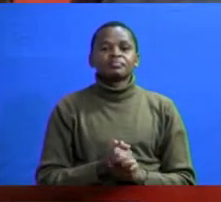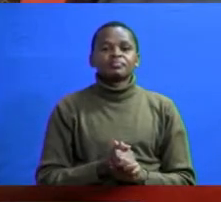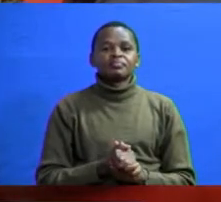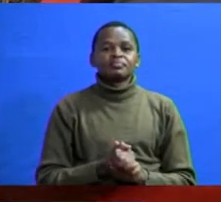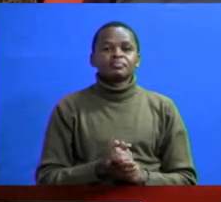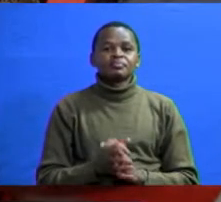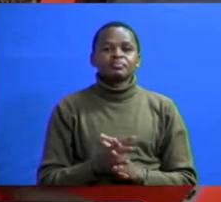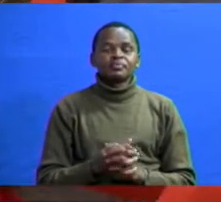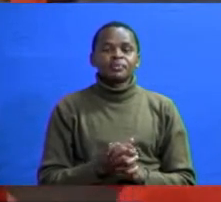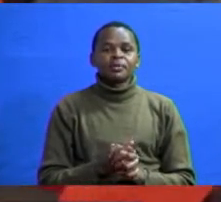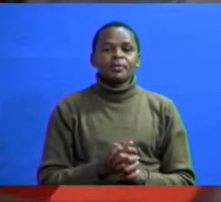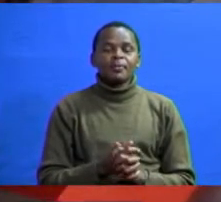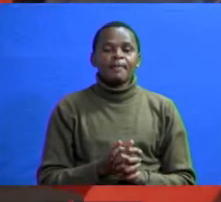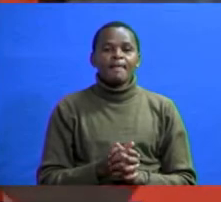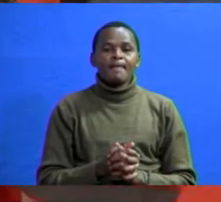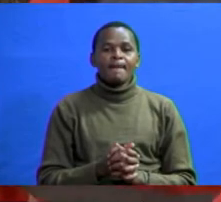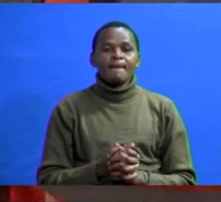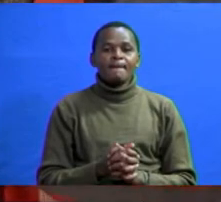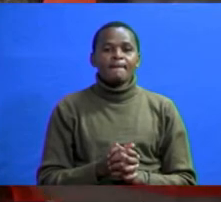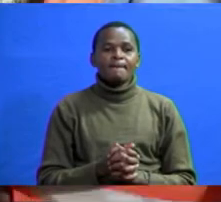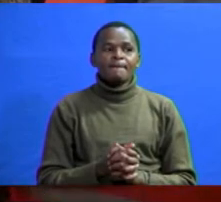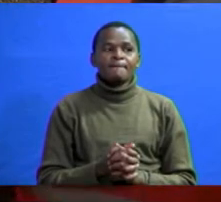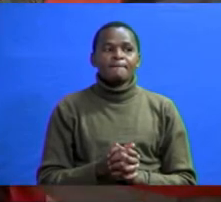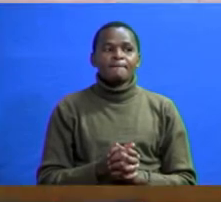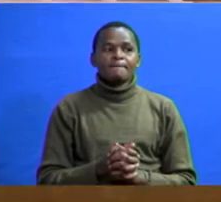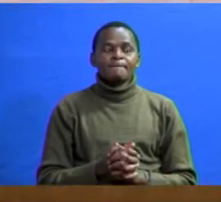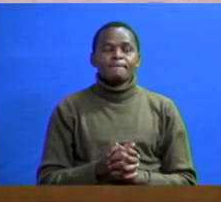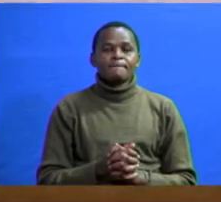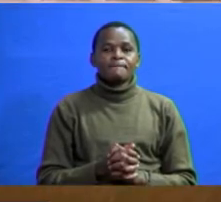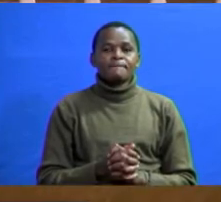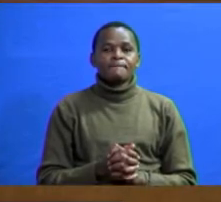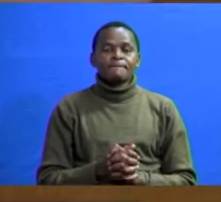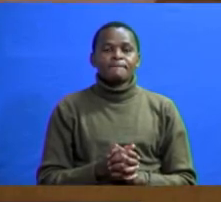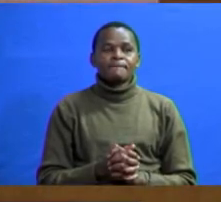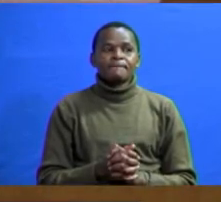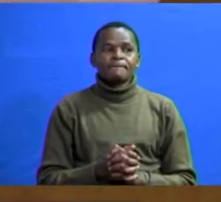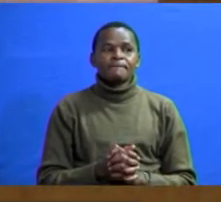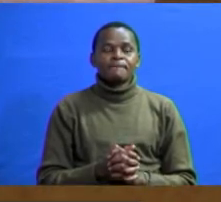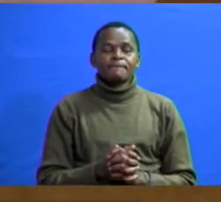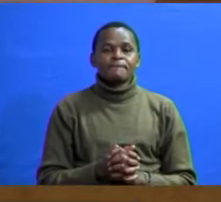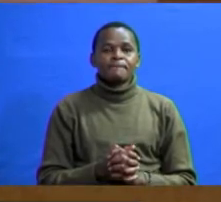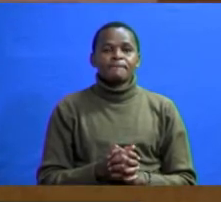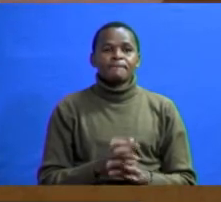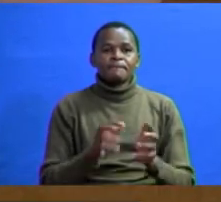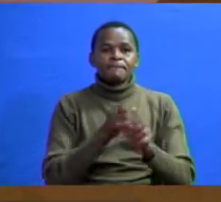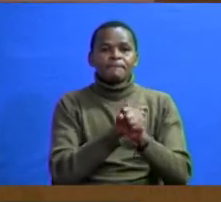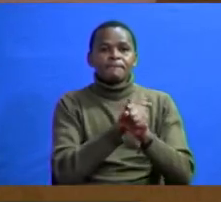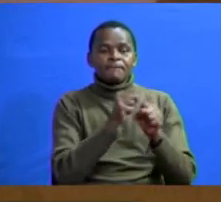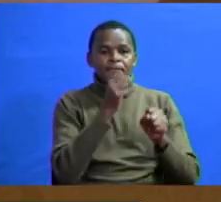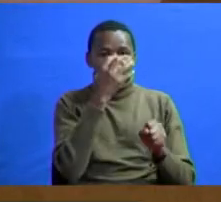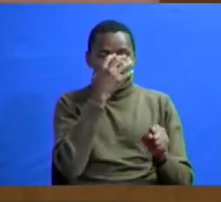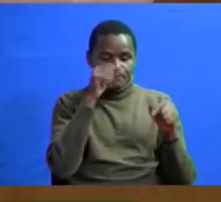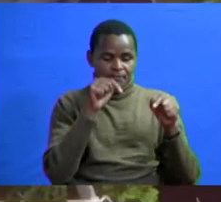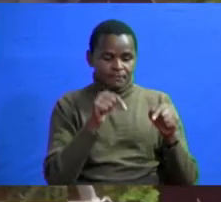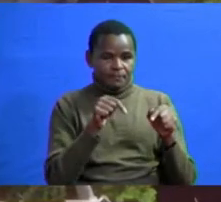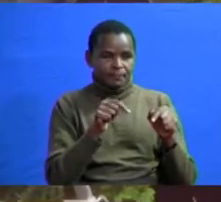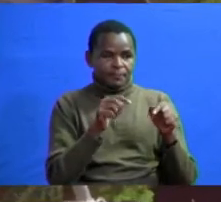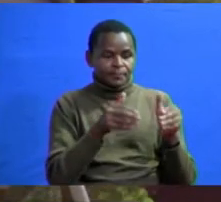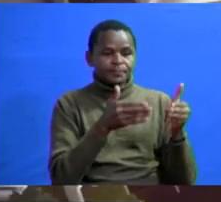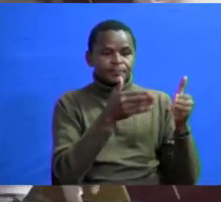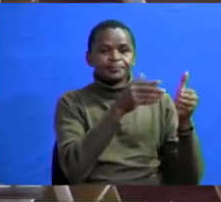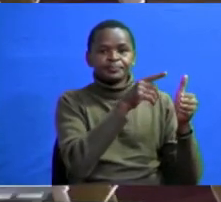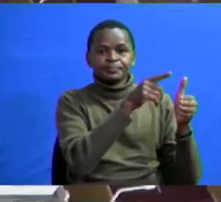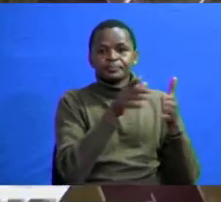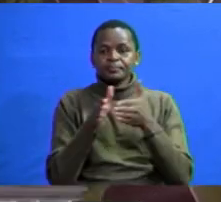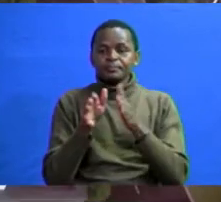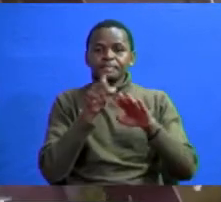This is the Embu County Affordable Housing Program. Another day, another promise. President William Ruto today took the opportunity at the